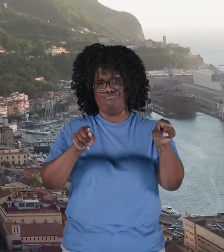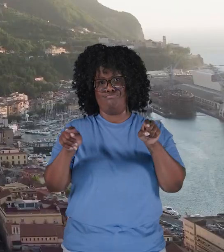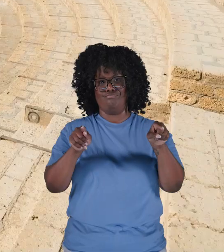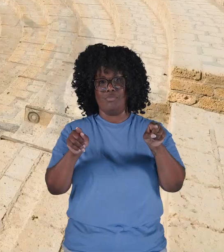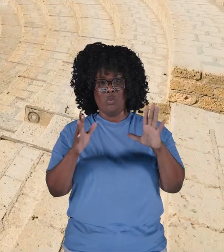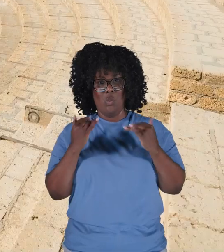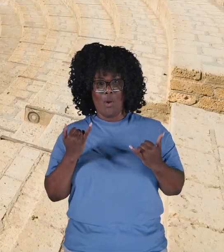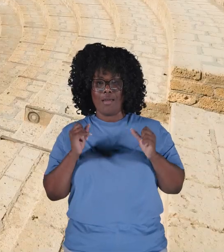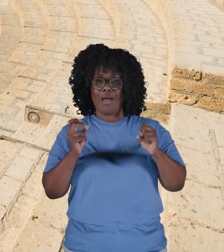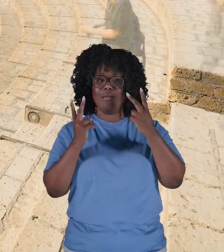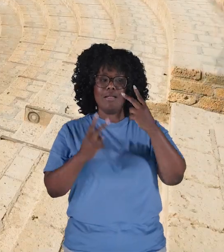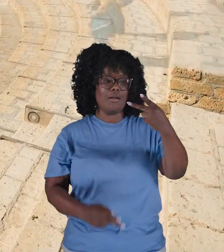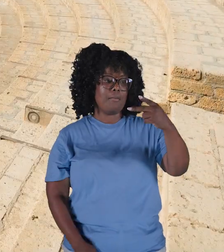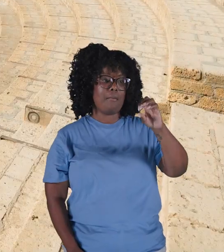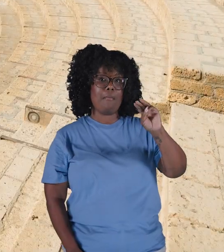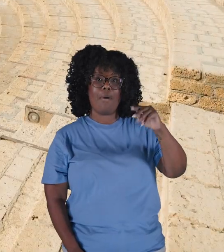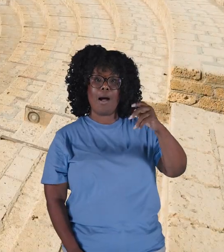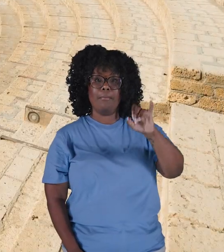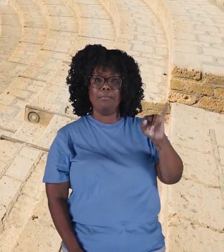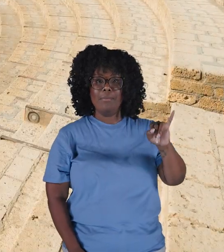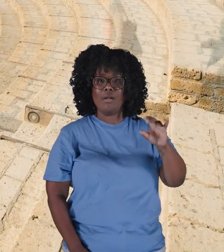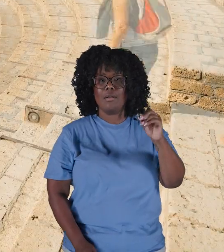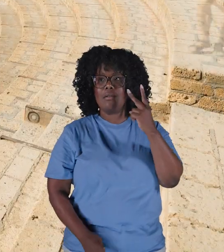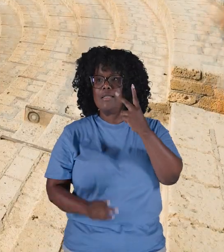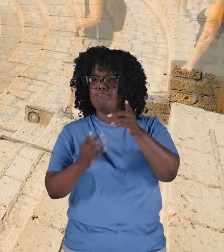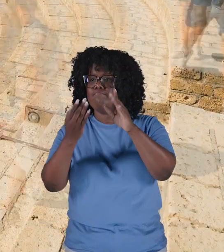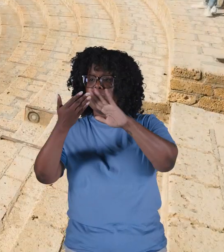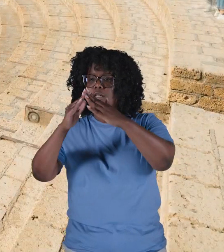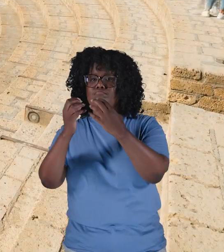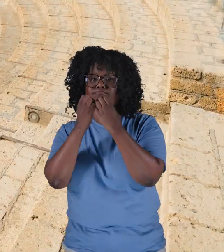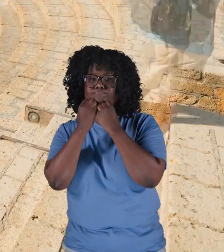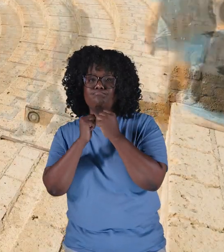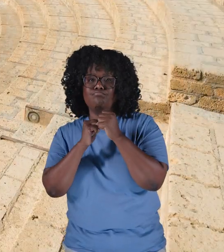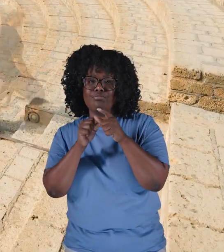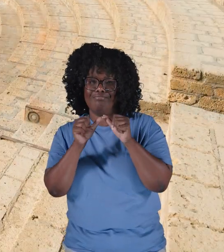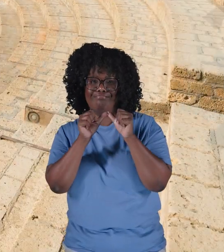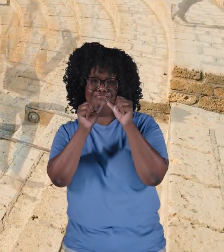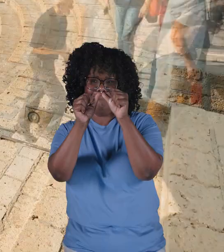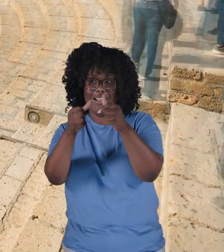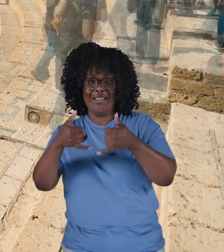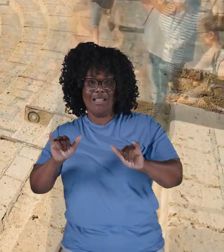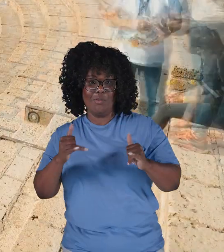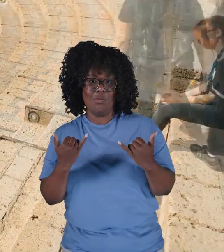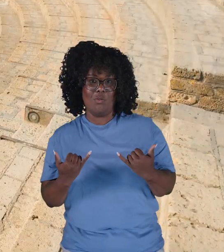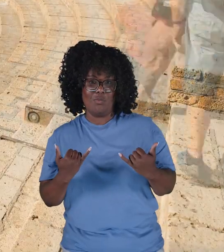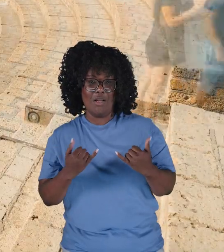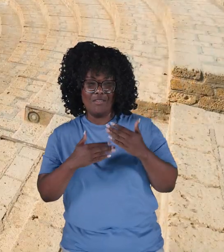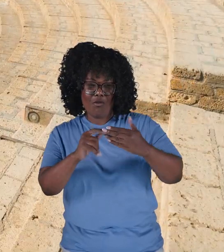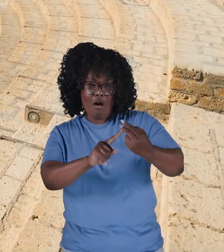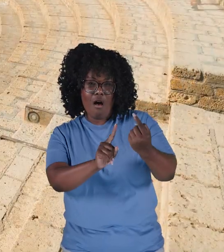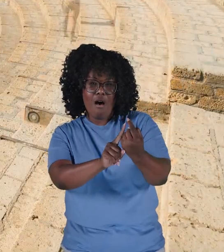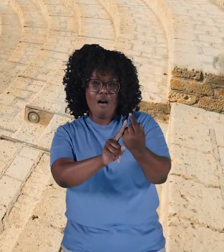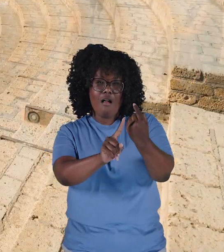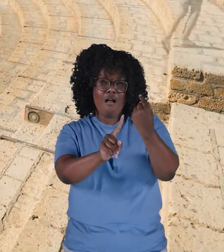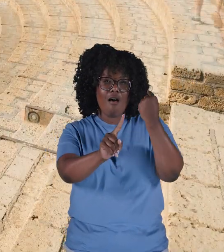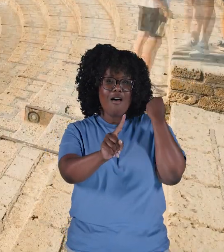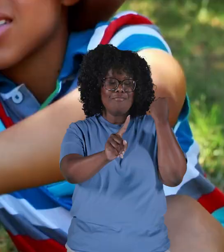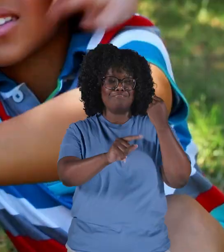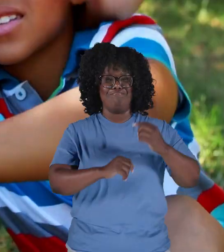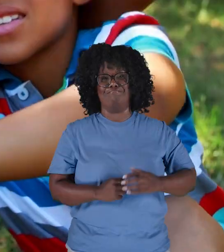Herculaneum. Today, you can visit Pompeii and see the preserved city just as it was all those years